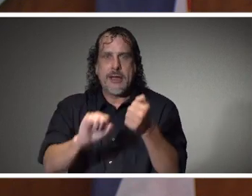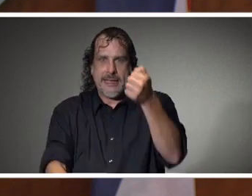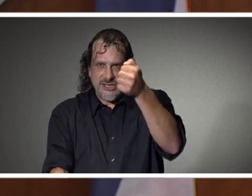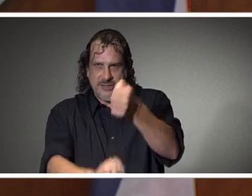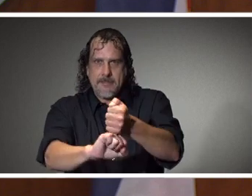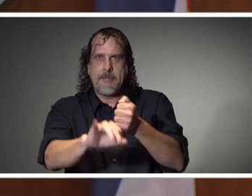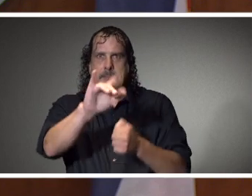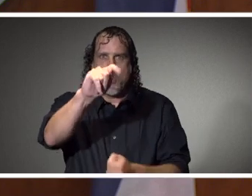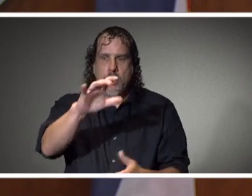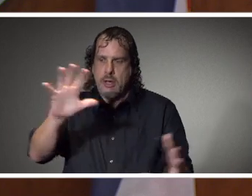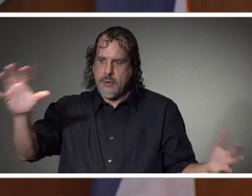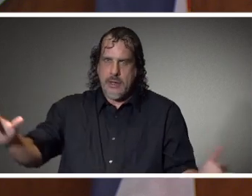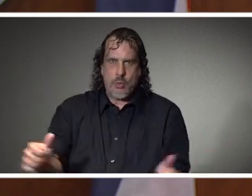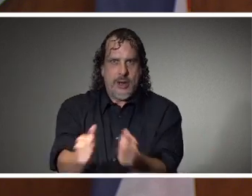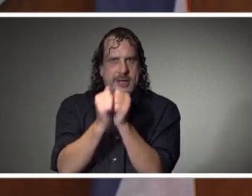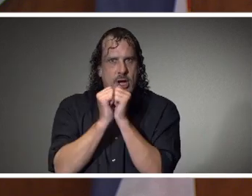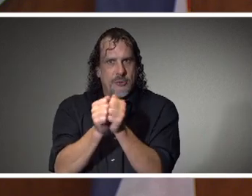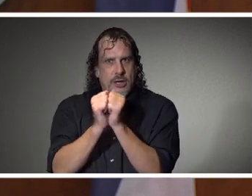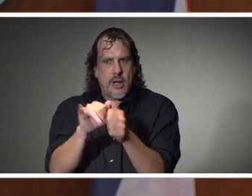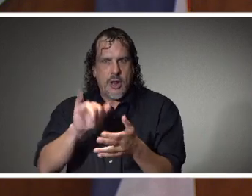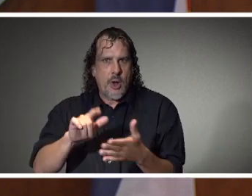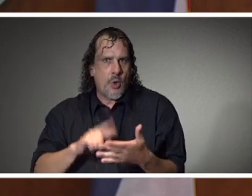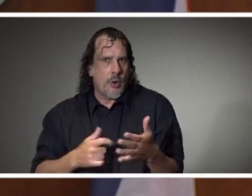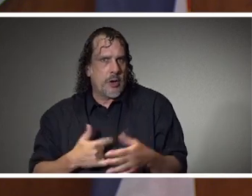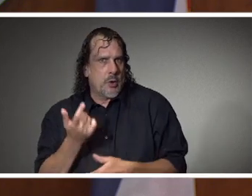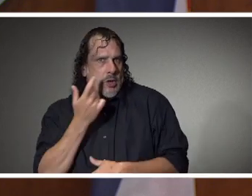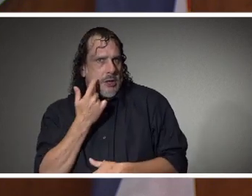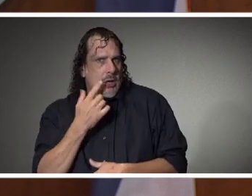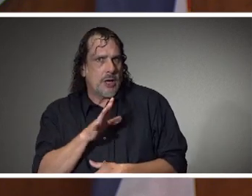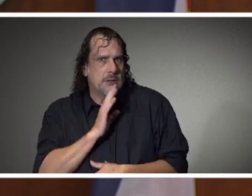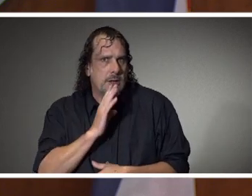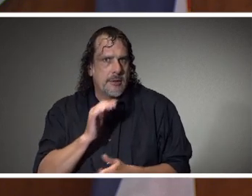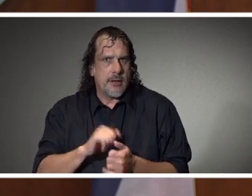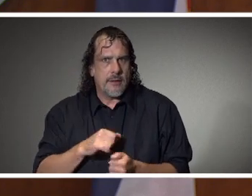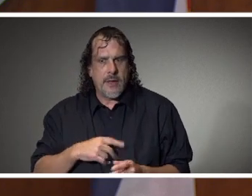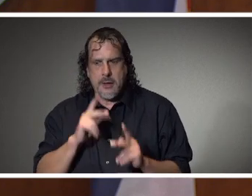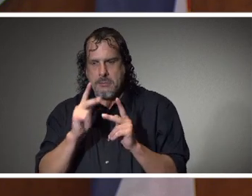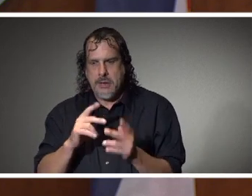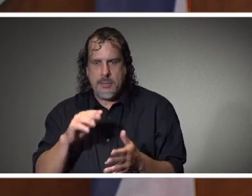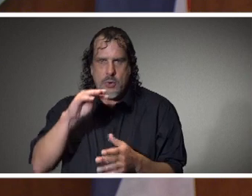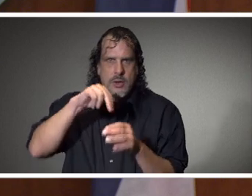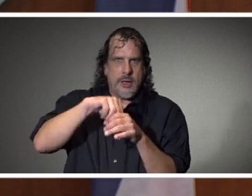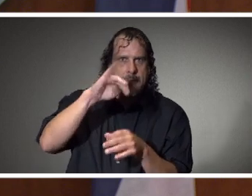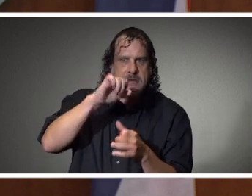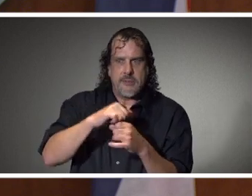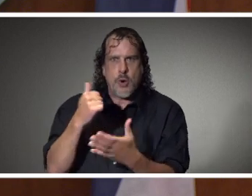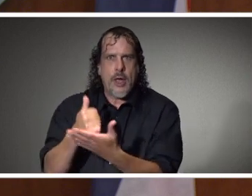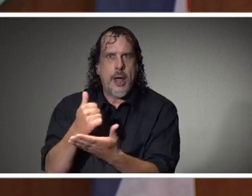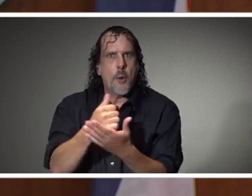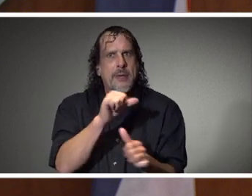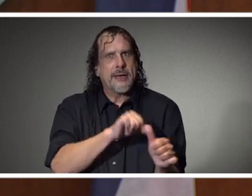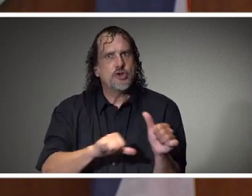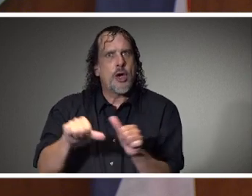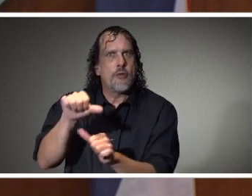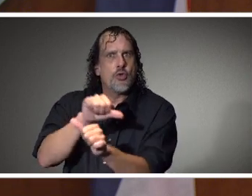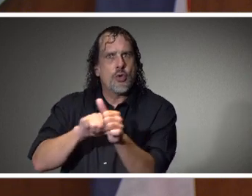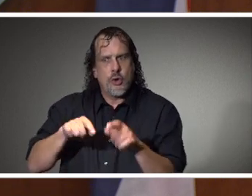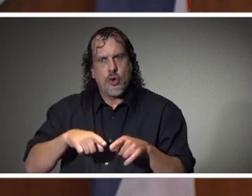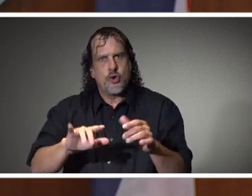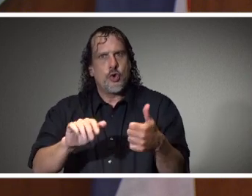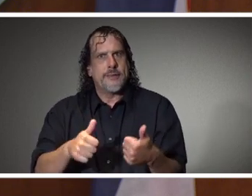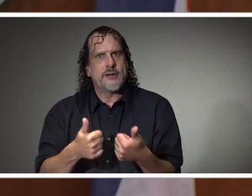together, we do the things that we were talking about earlier with respect to Mississippians stepping up and helping one another in these challenging